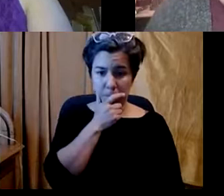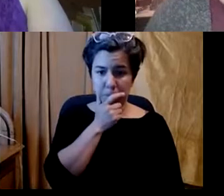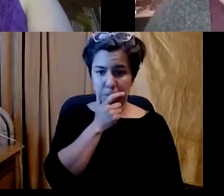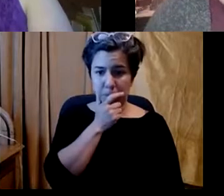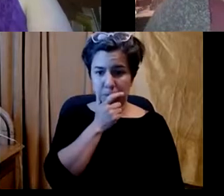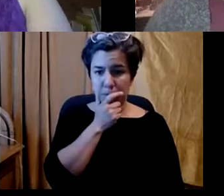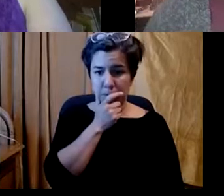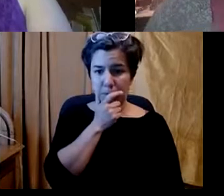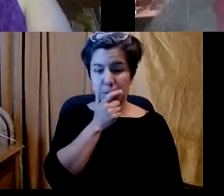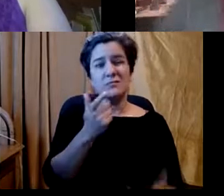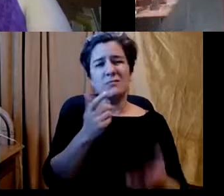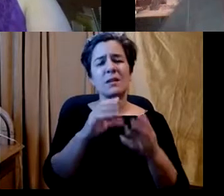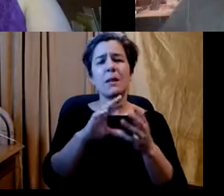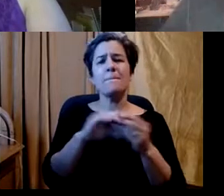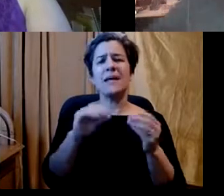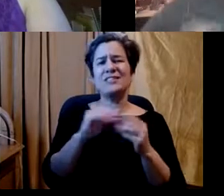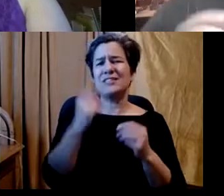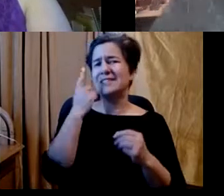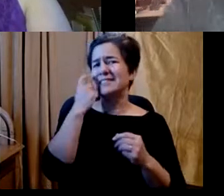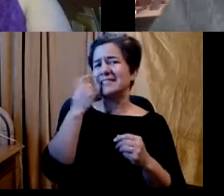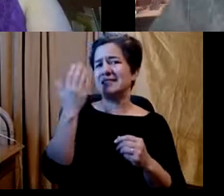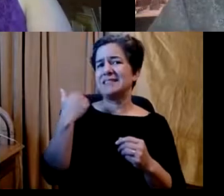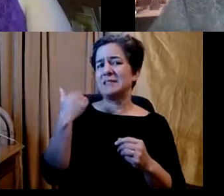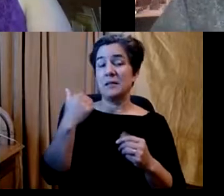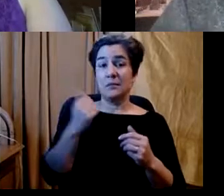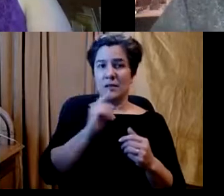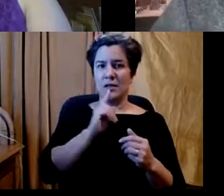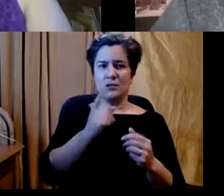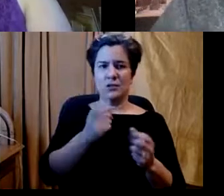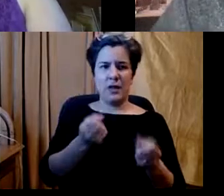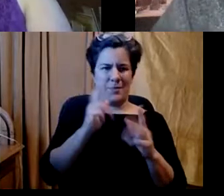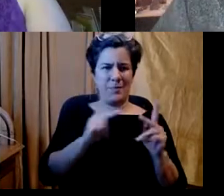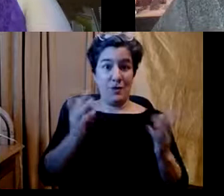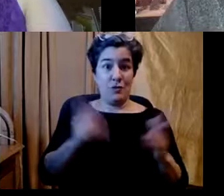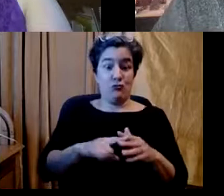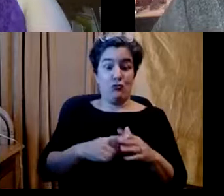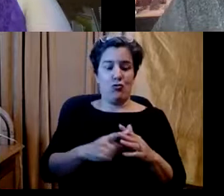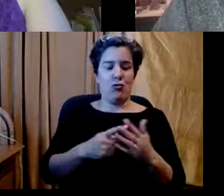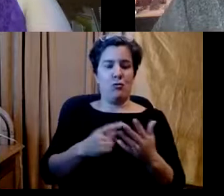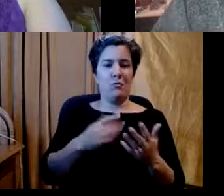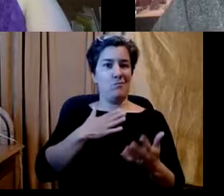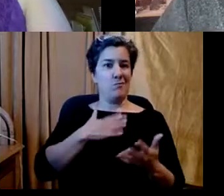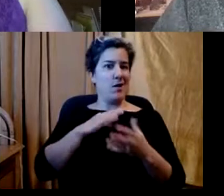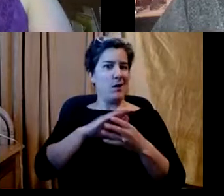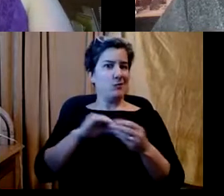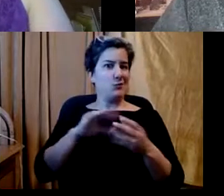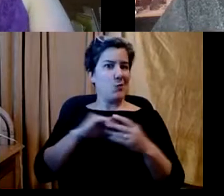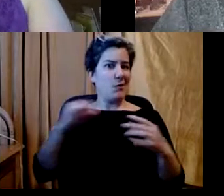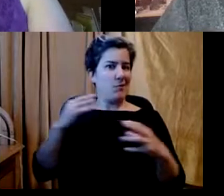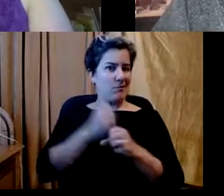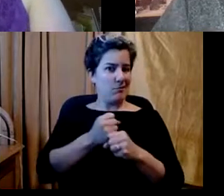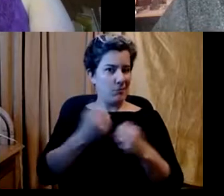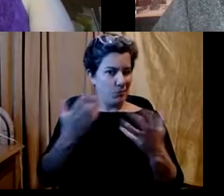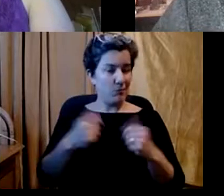Well, I mentioned earlier on, and I don't know how many people were there here at the beginning, but my story really briefly is that I